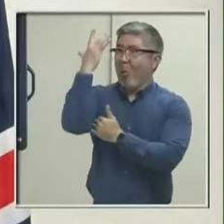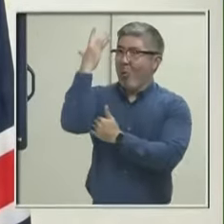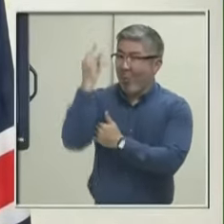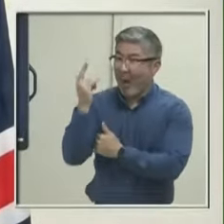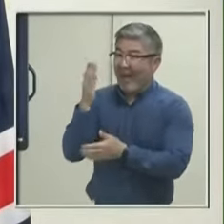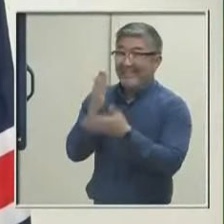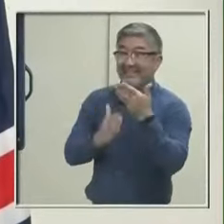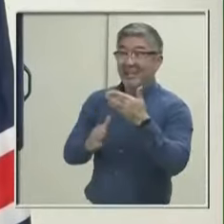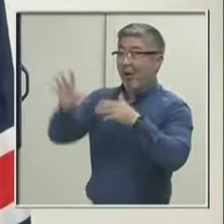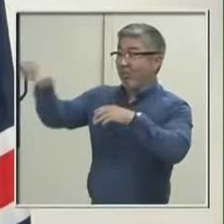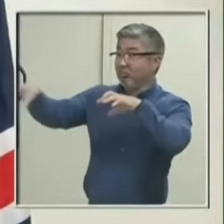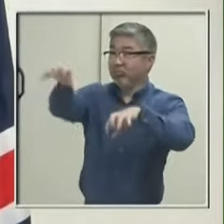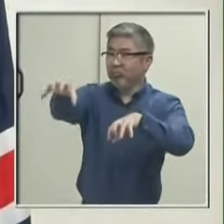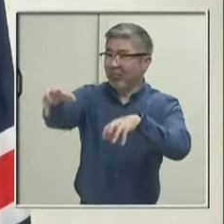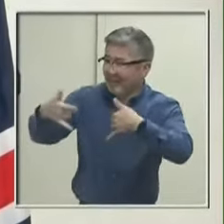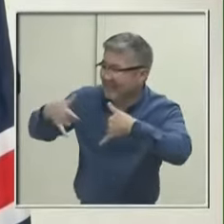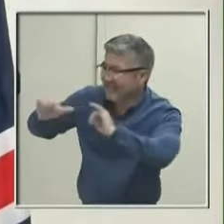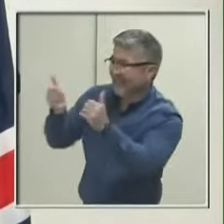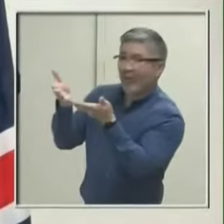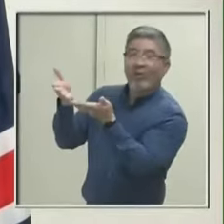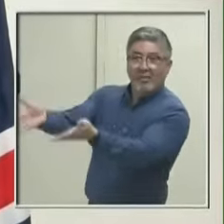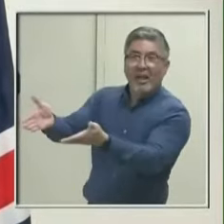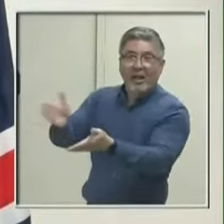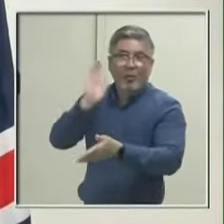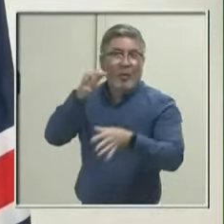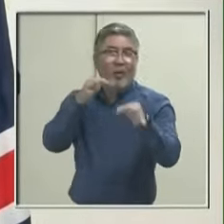were left remaining.